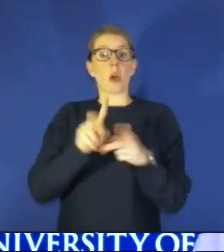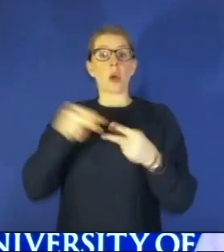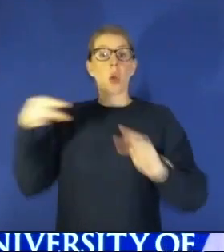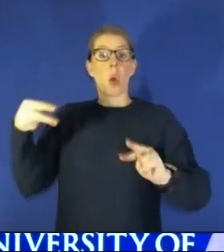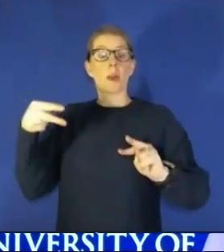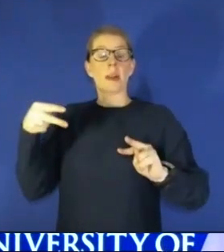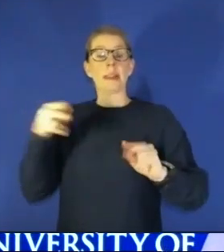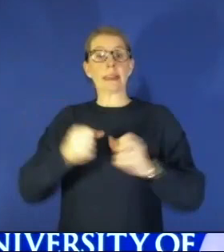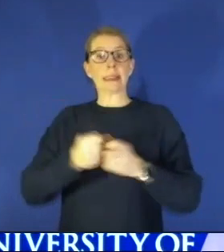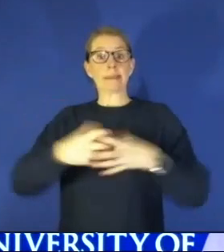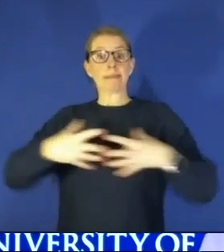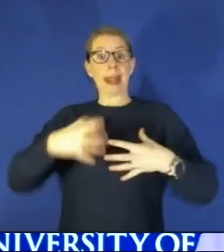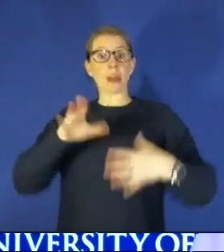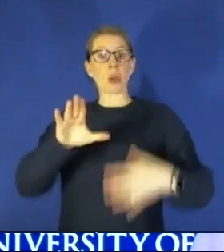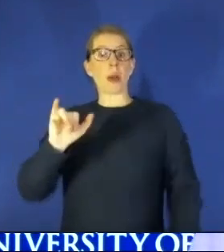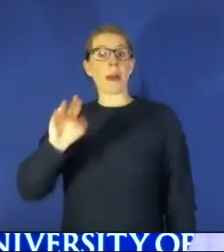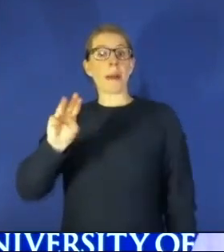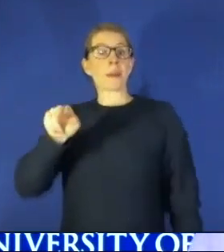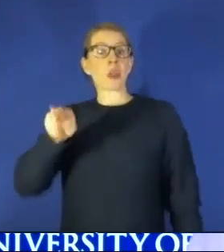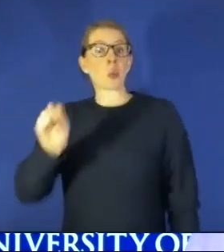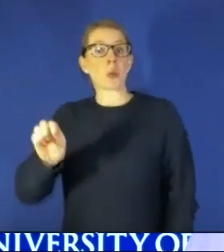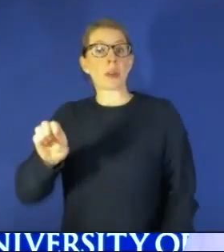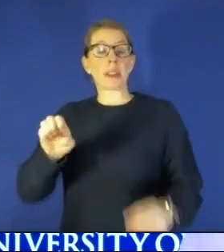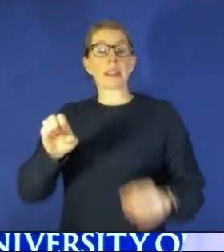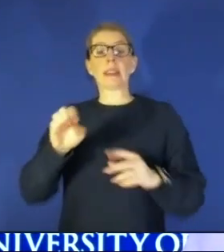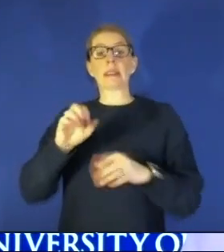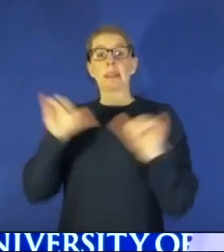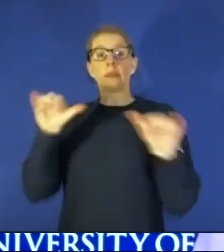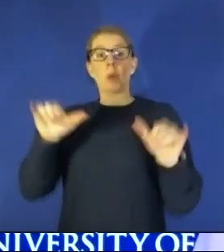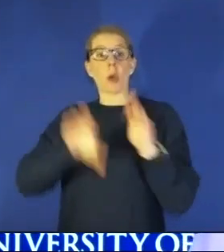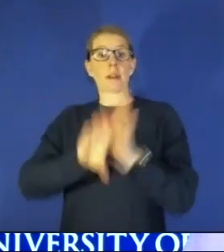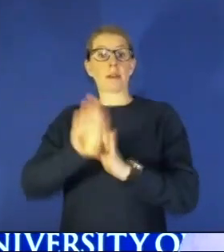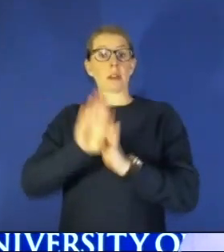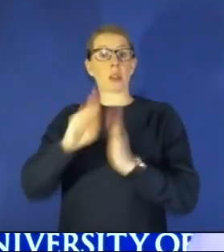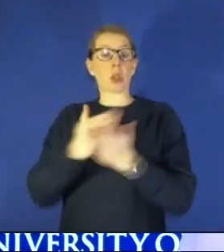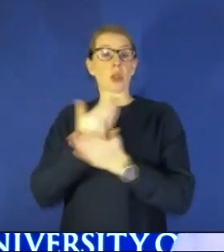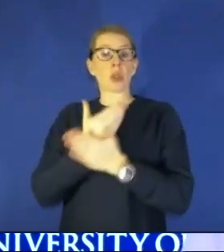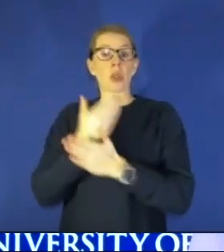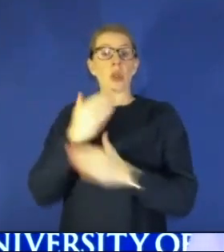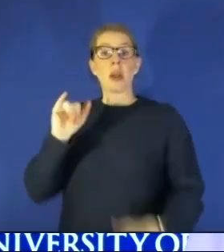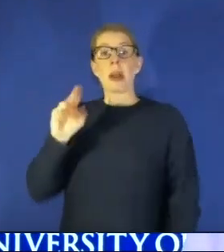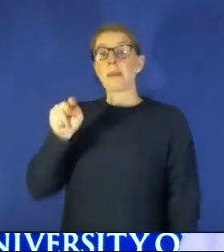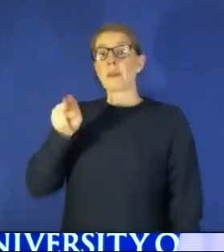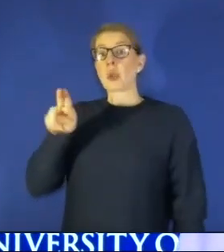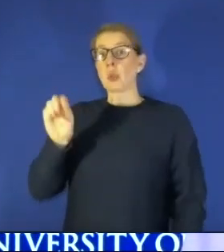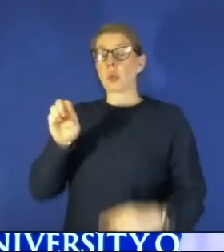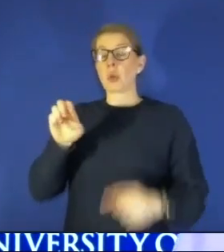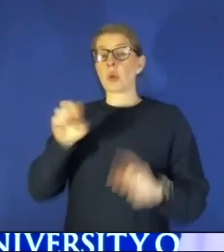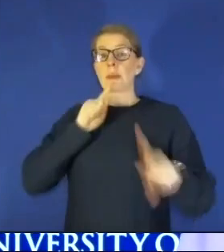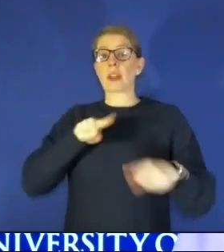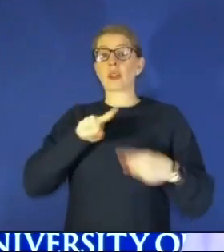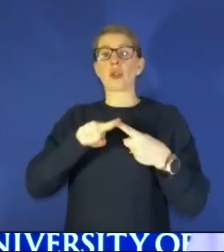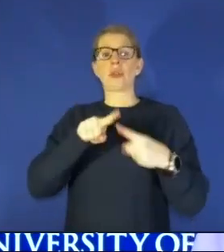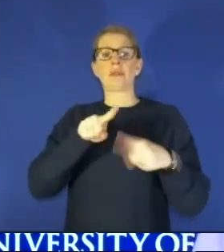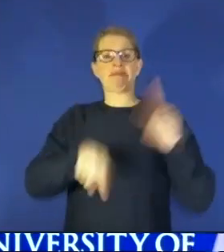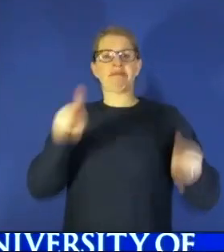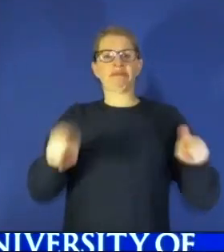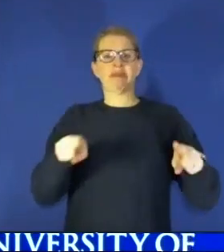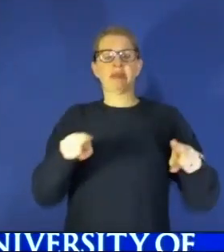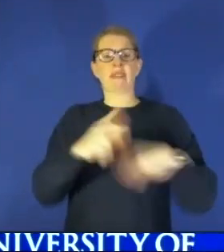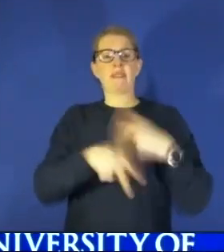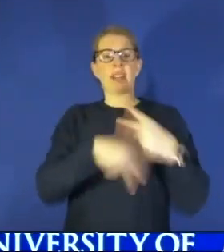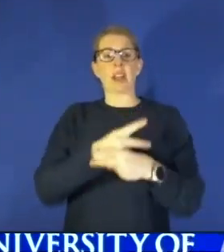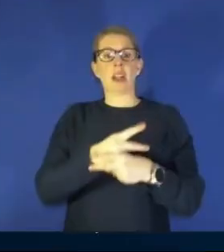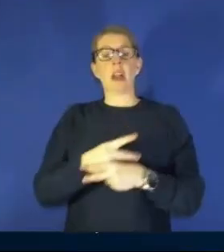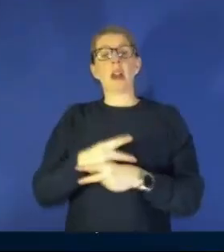system and develop antibodies or develop an immune response to the variants that we've known about, but also probably variants that we don't